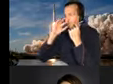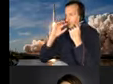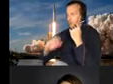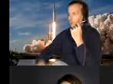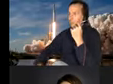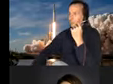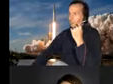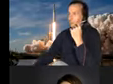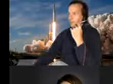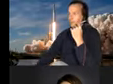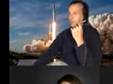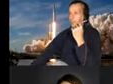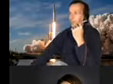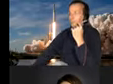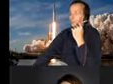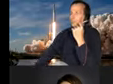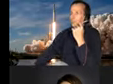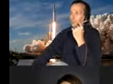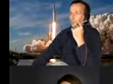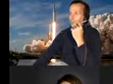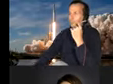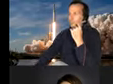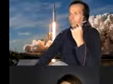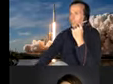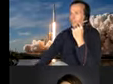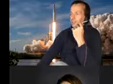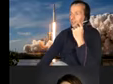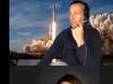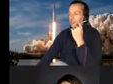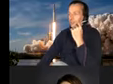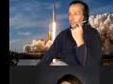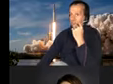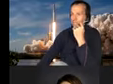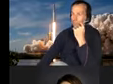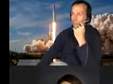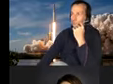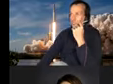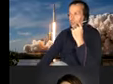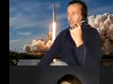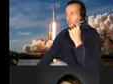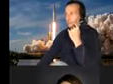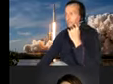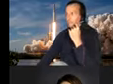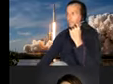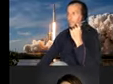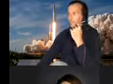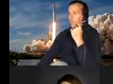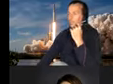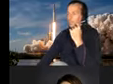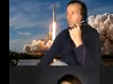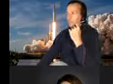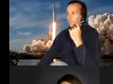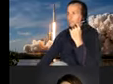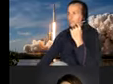I have 2H school children that go to the Lower Marion School District and they're doing hybrid model. So, you know, half